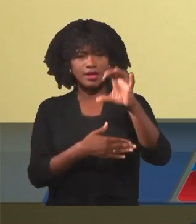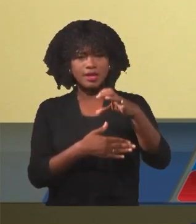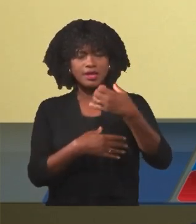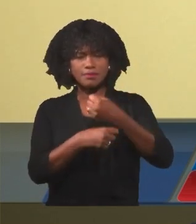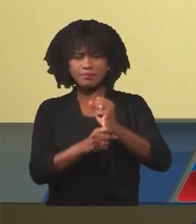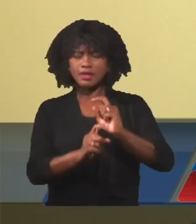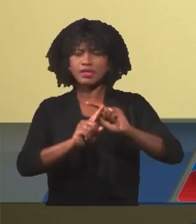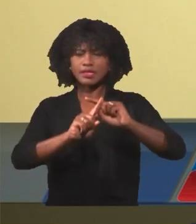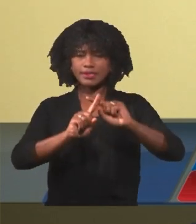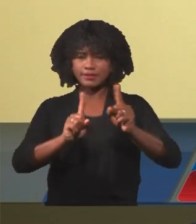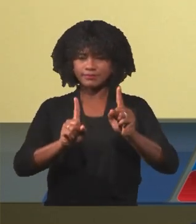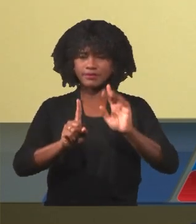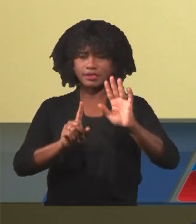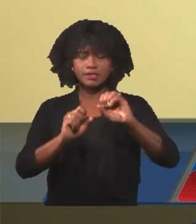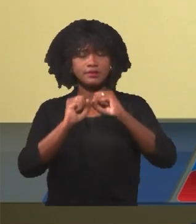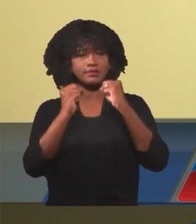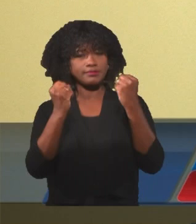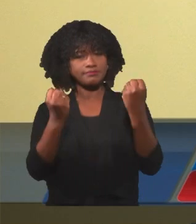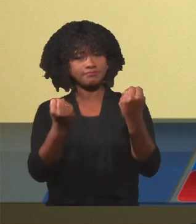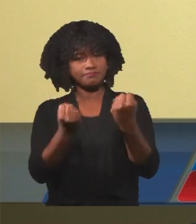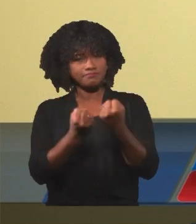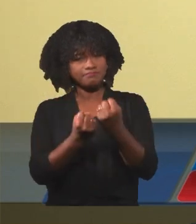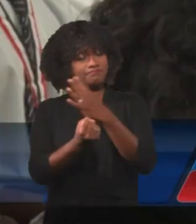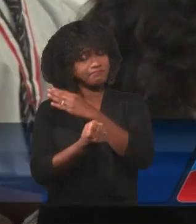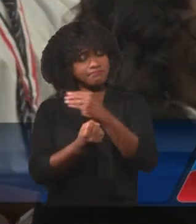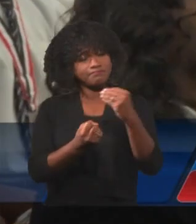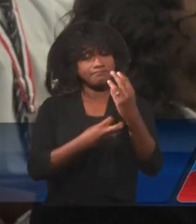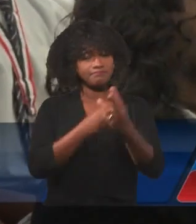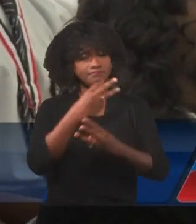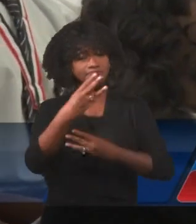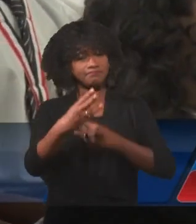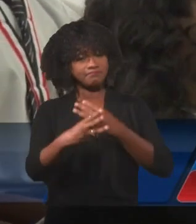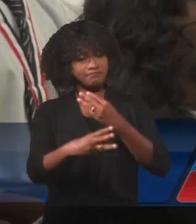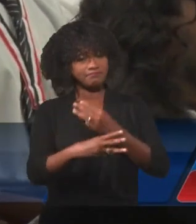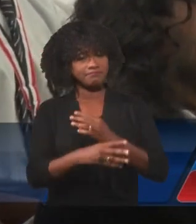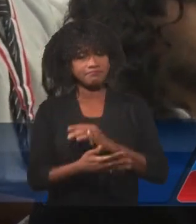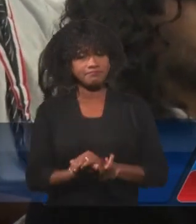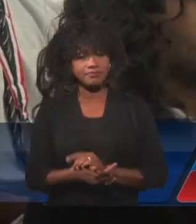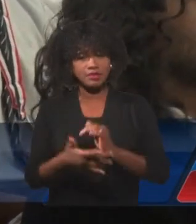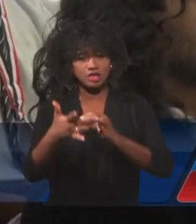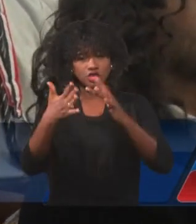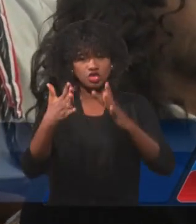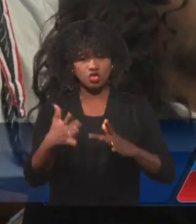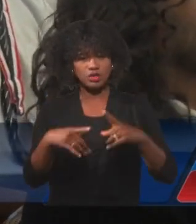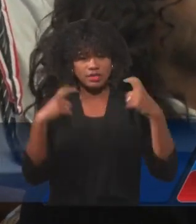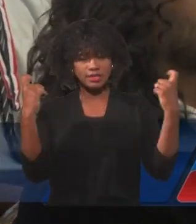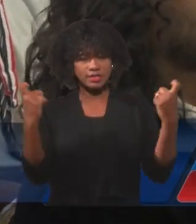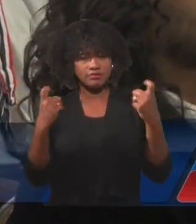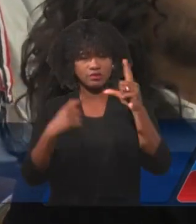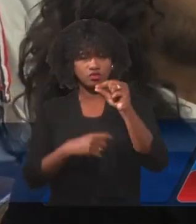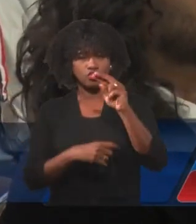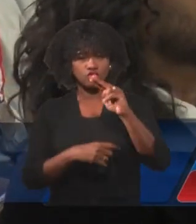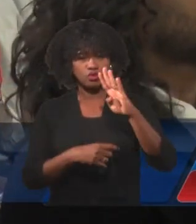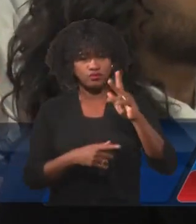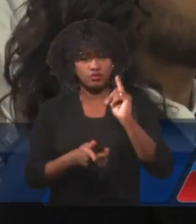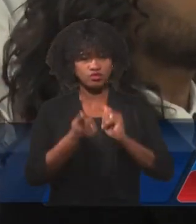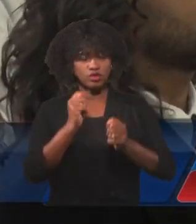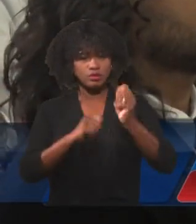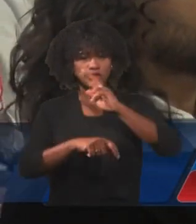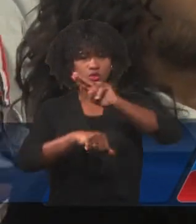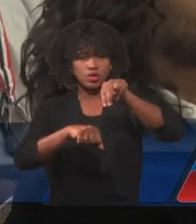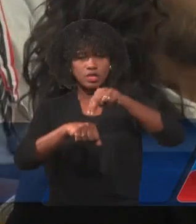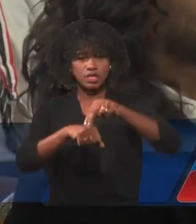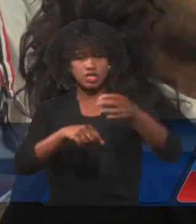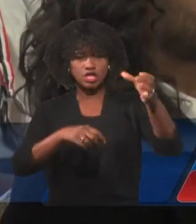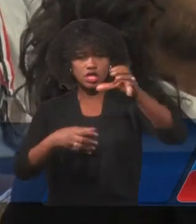profound difference in our society and the world. Students who were successful at the 2024 Trinidad and Tobago National